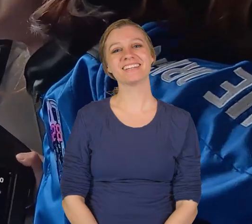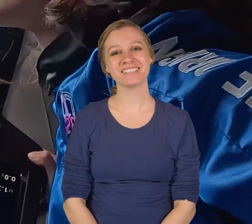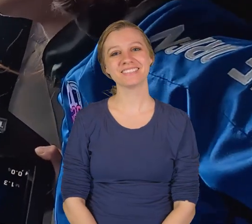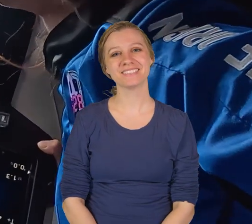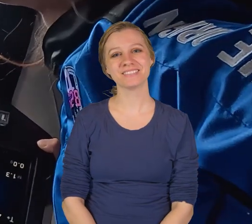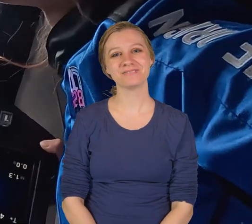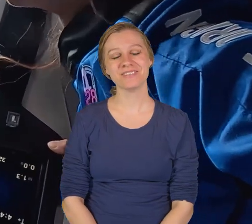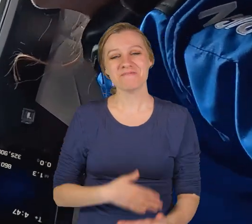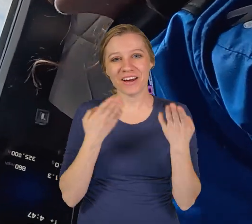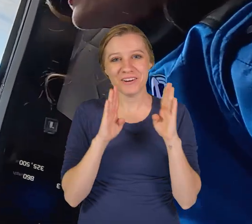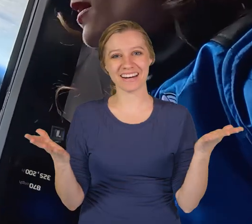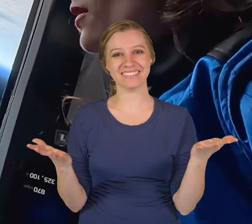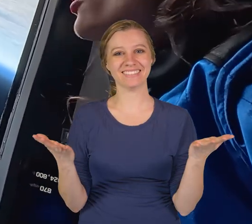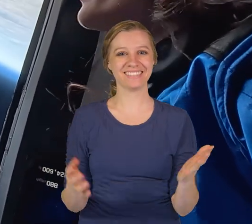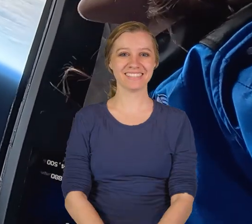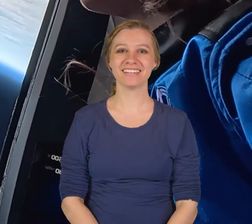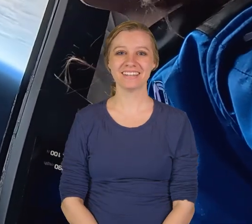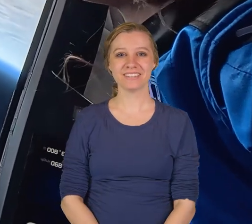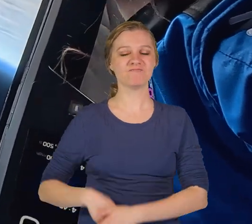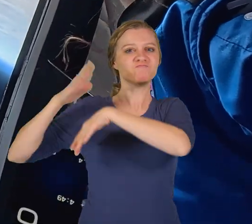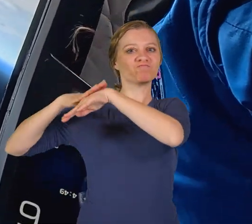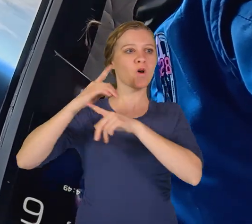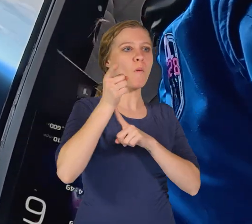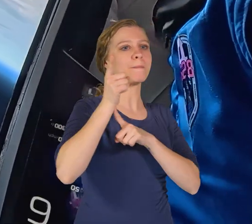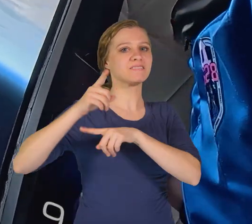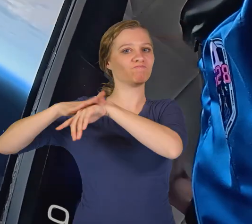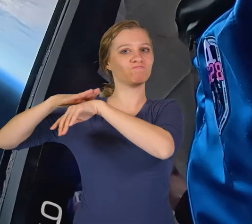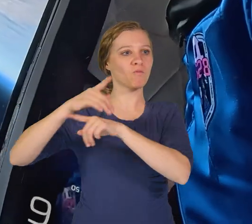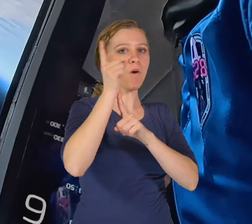Oh my goodness. Oh my goodness.